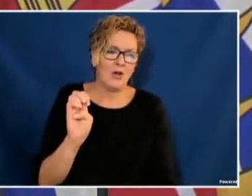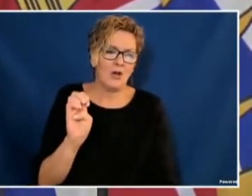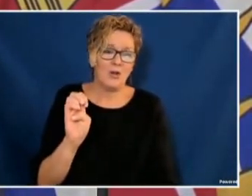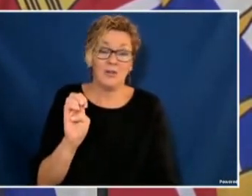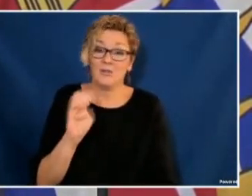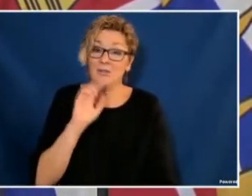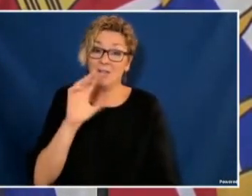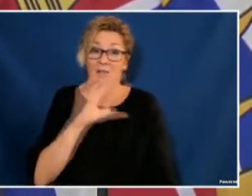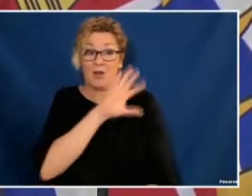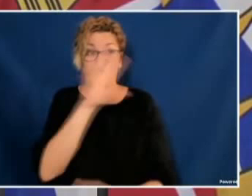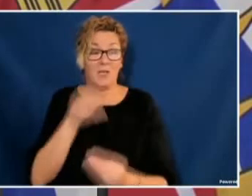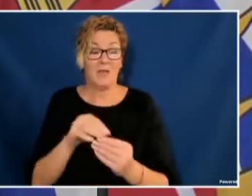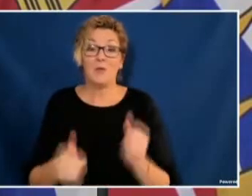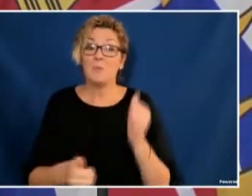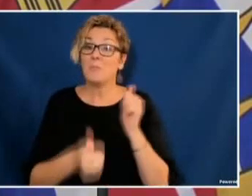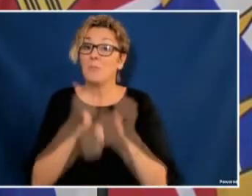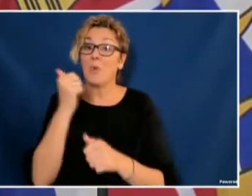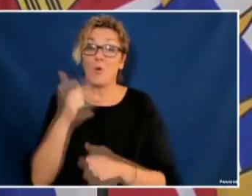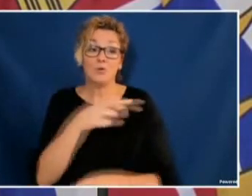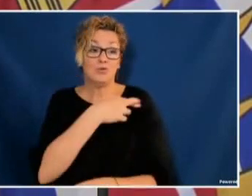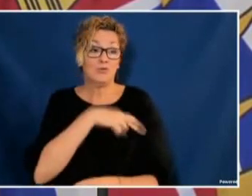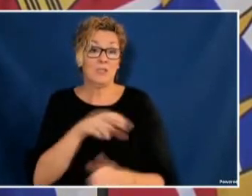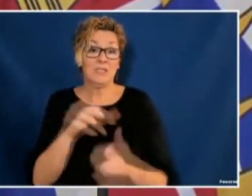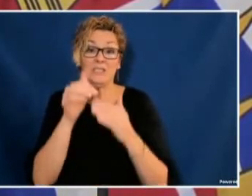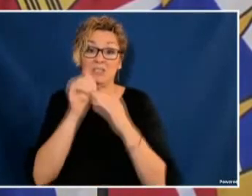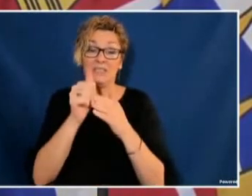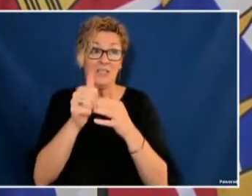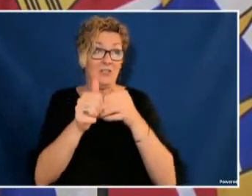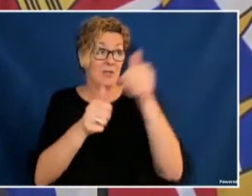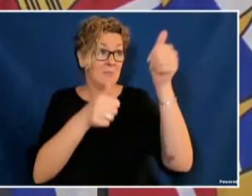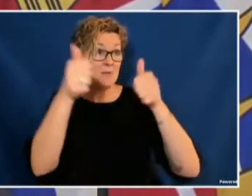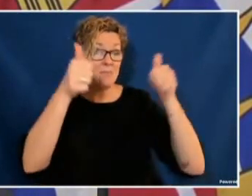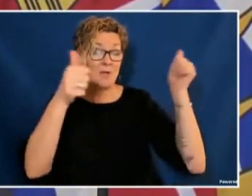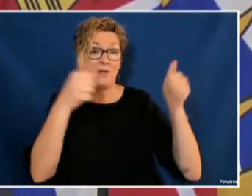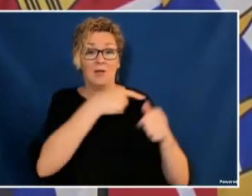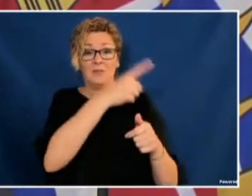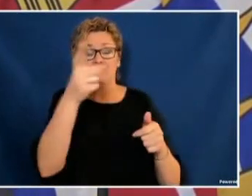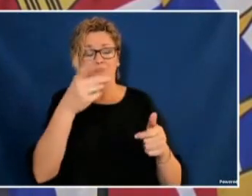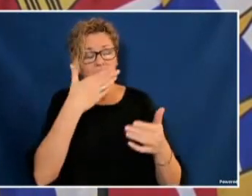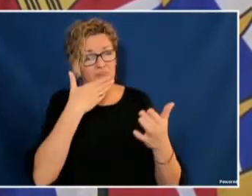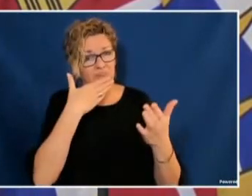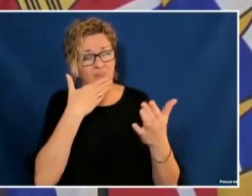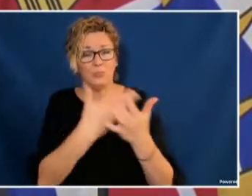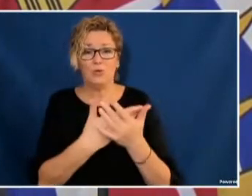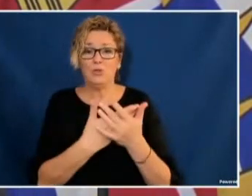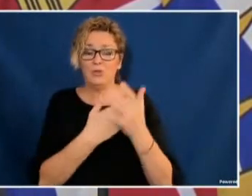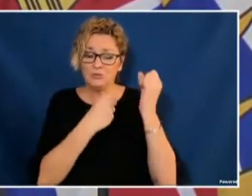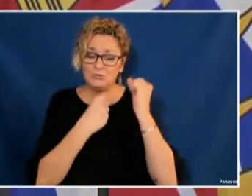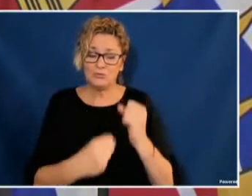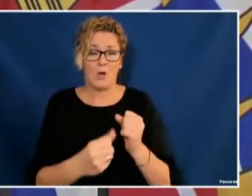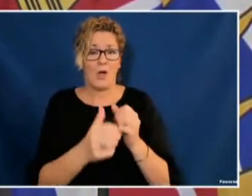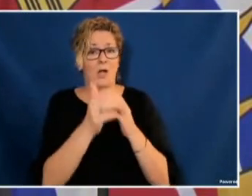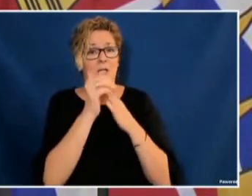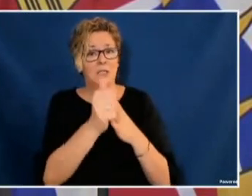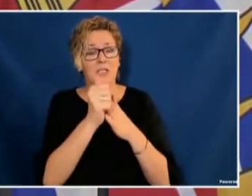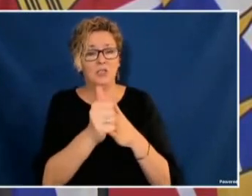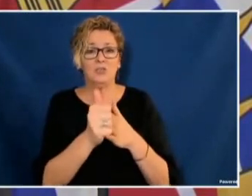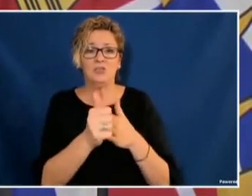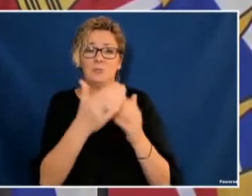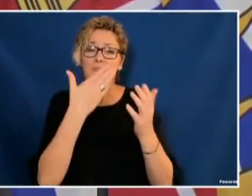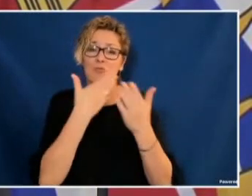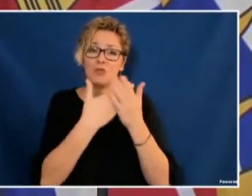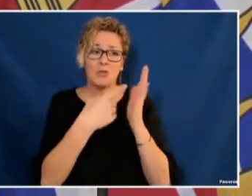being subjected to lawsuits, class action lawsuits, and other things. But you know what? We are putting